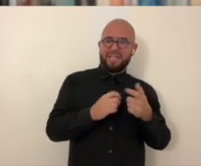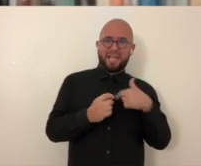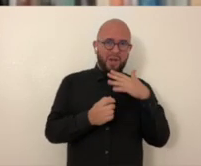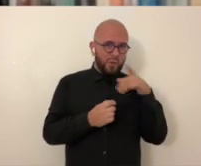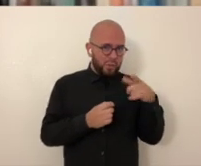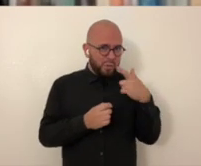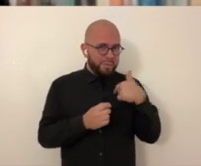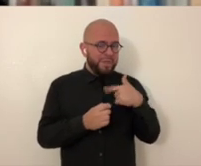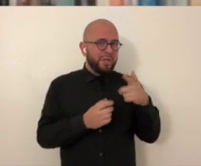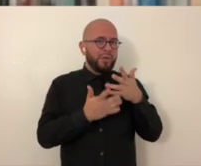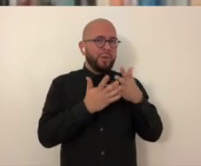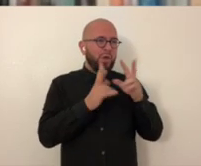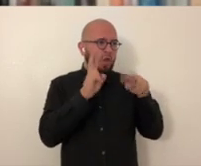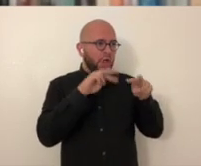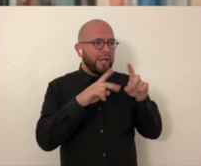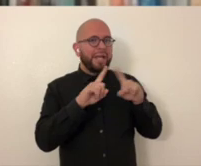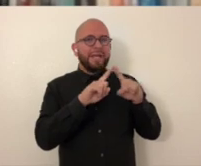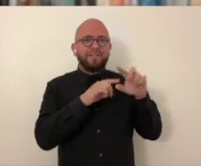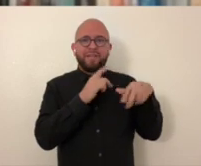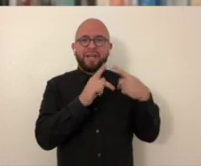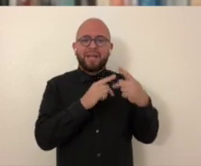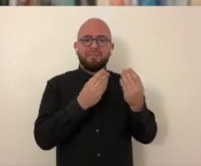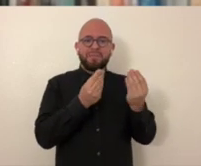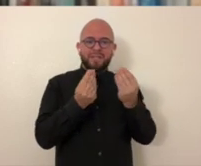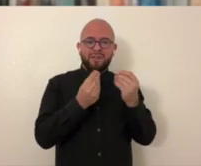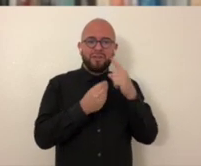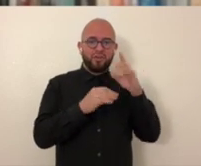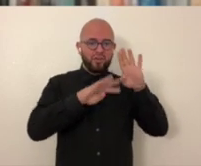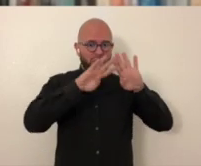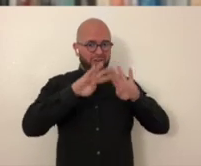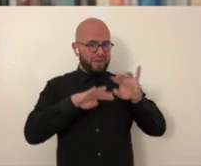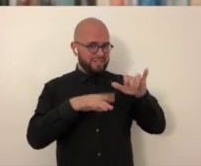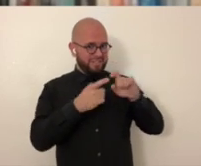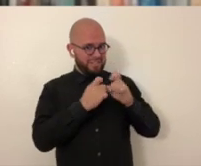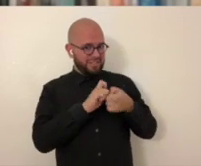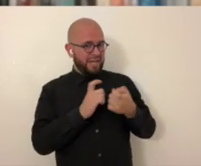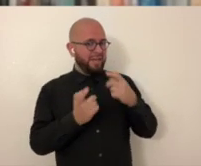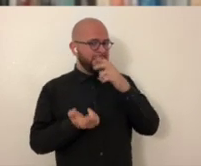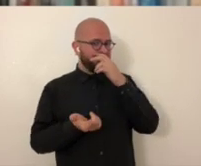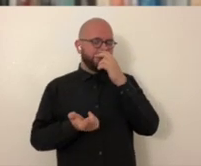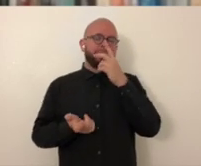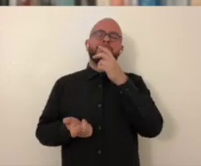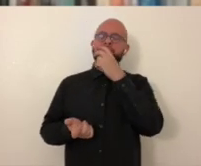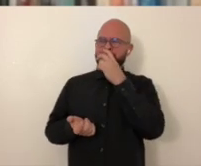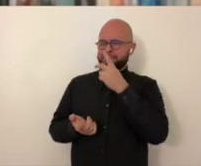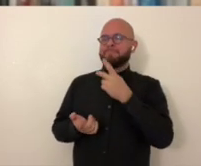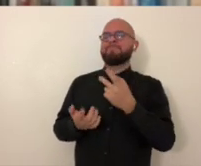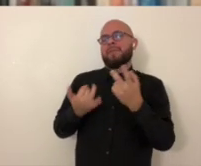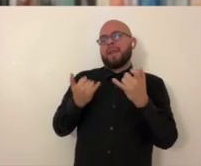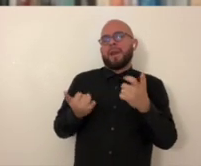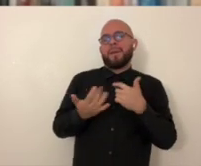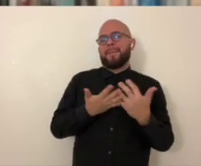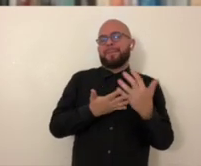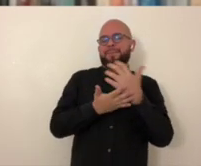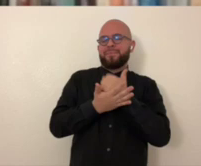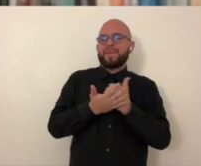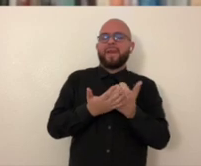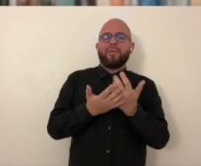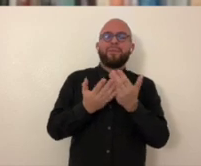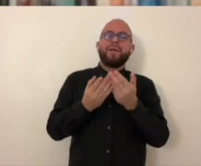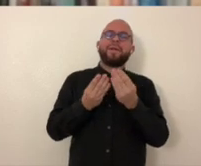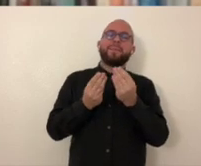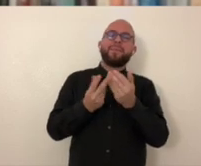neat. Has that changed as you've been going through? You said you were starting to look at different types of materials for your